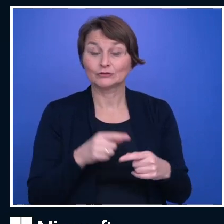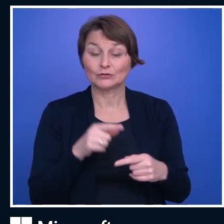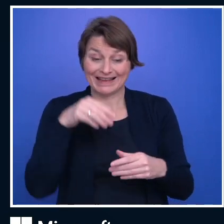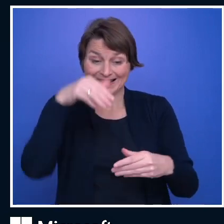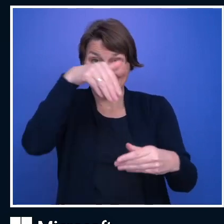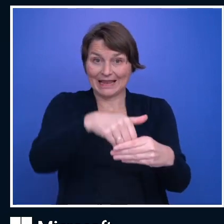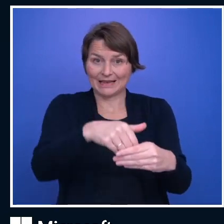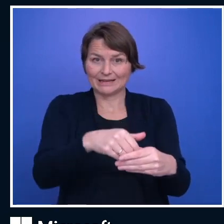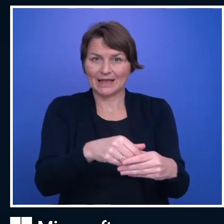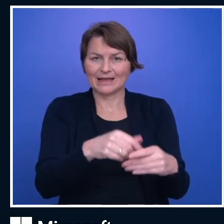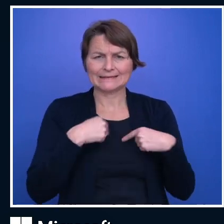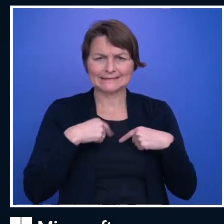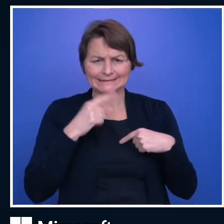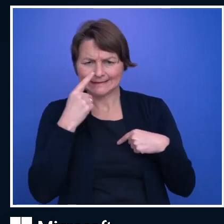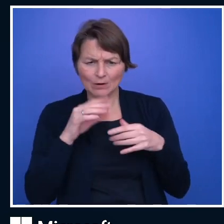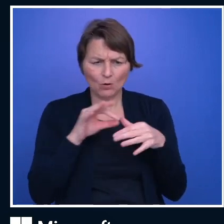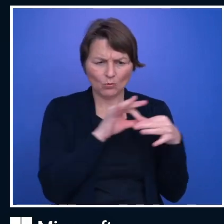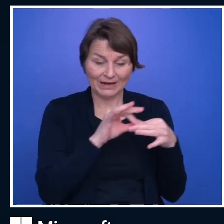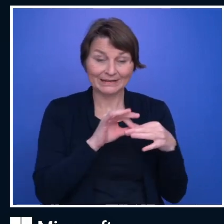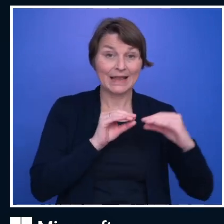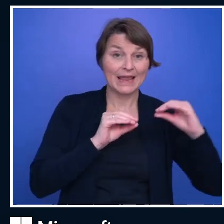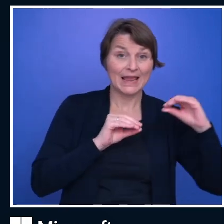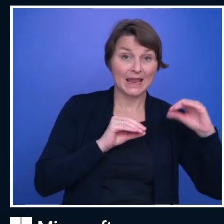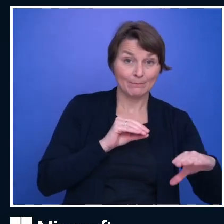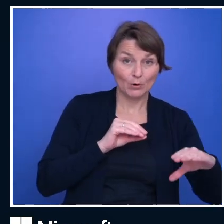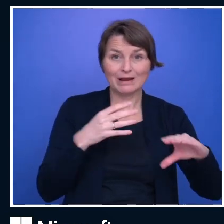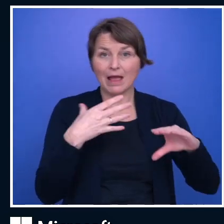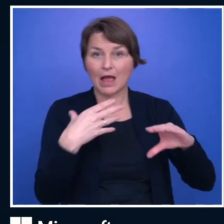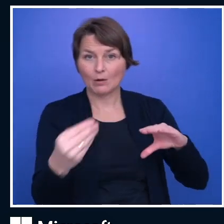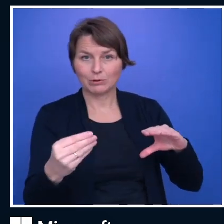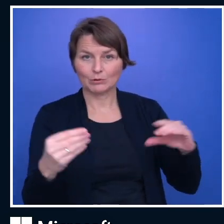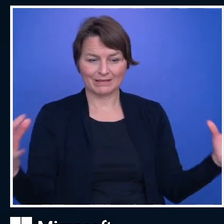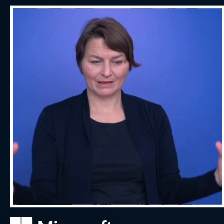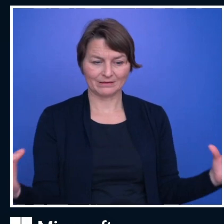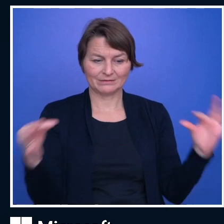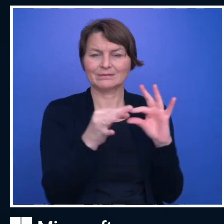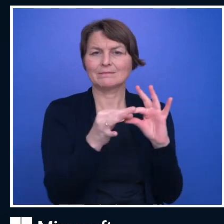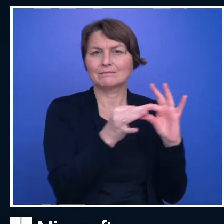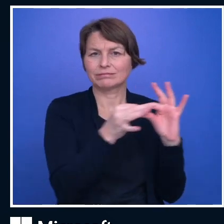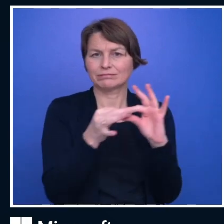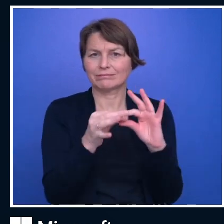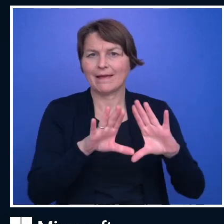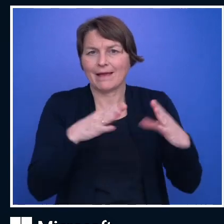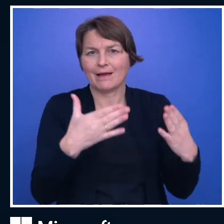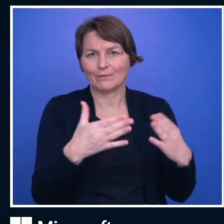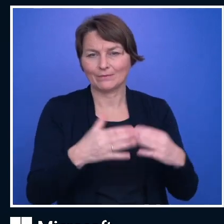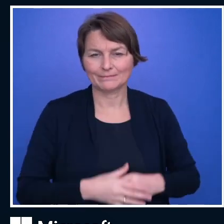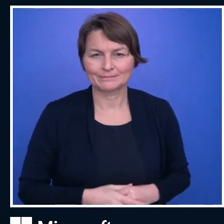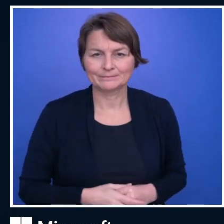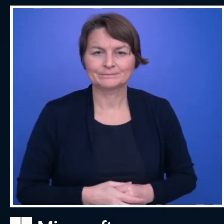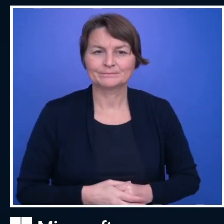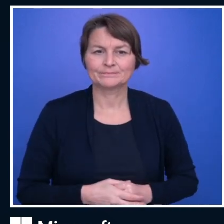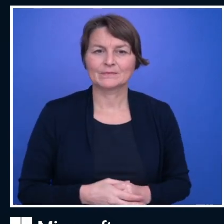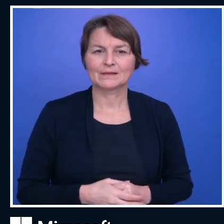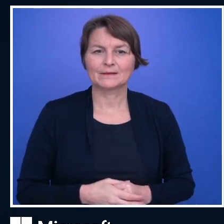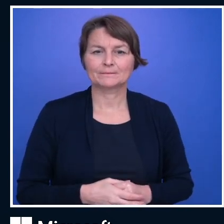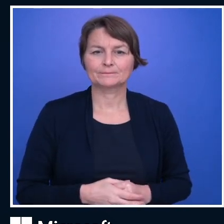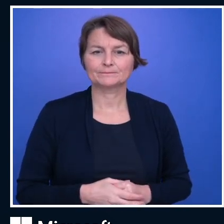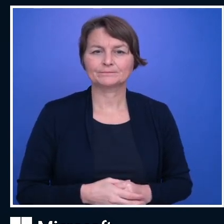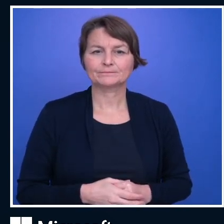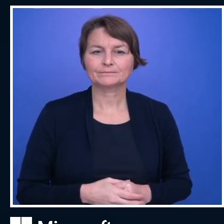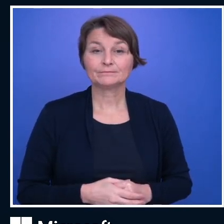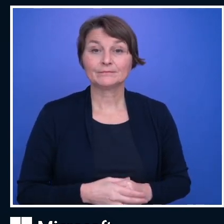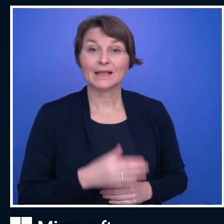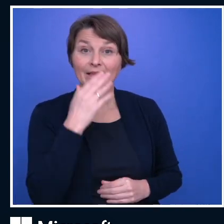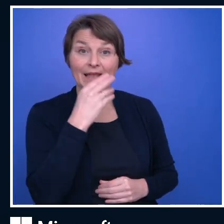your input variables and your output variables with the help of coefficients. And the picture on the bottom right, that's the formula